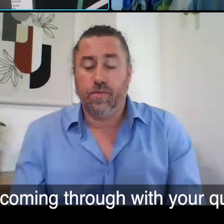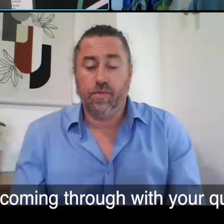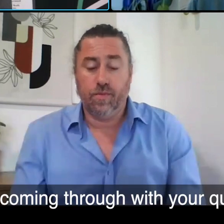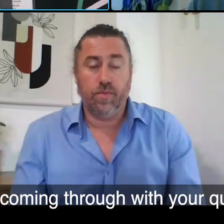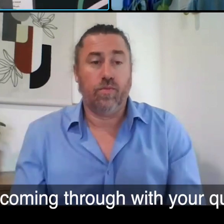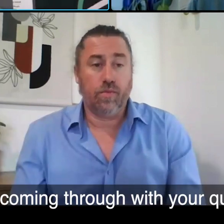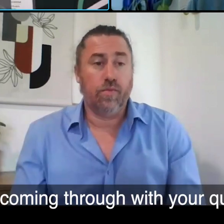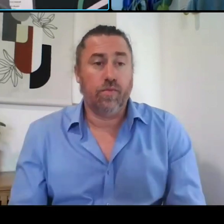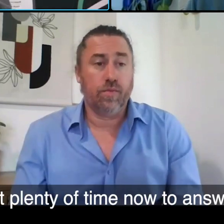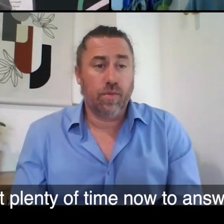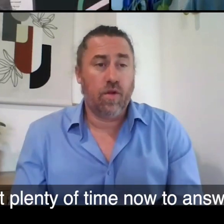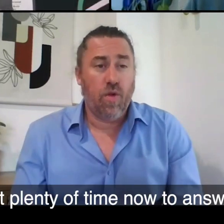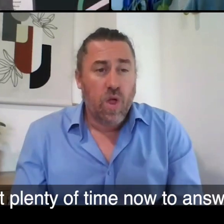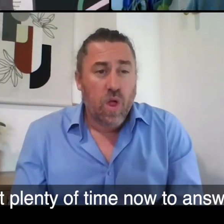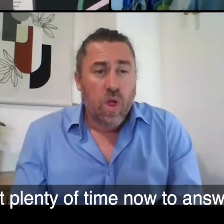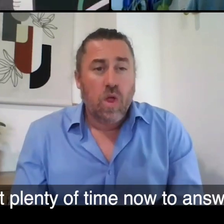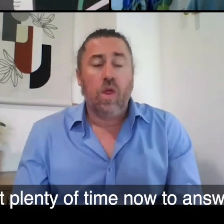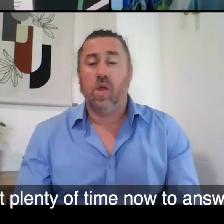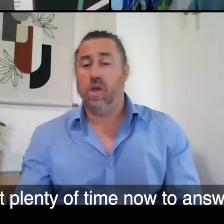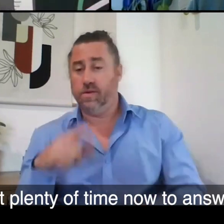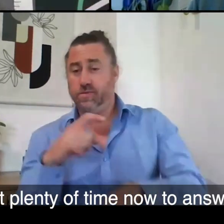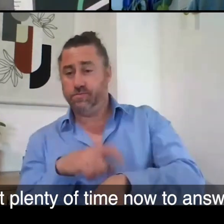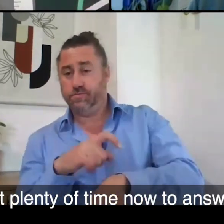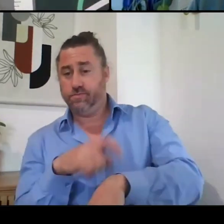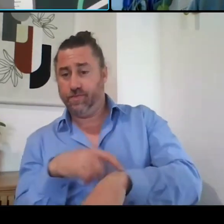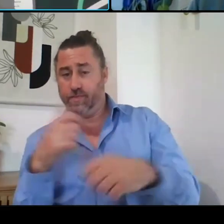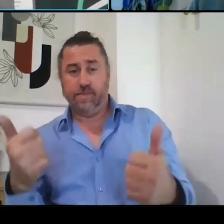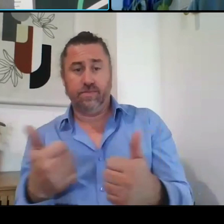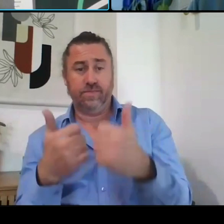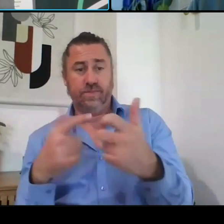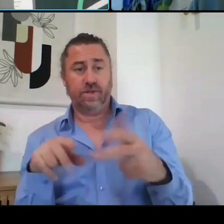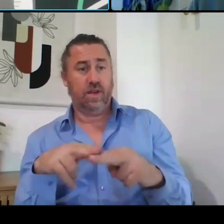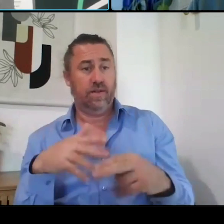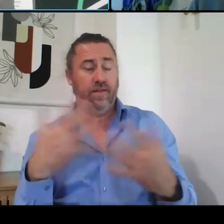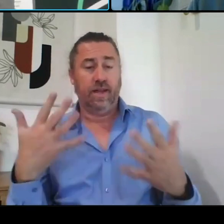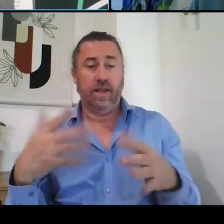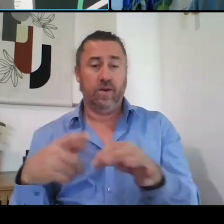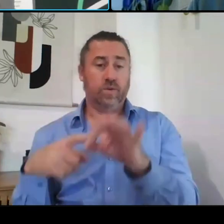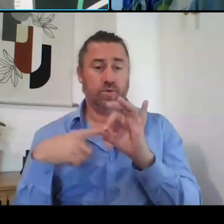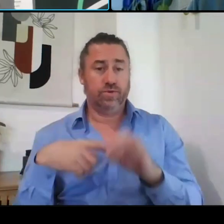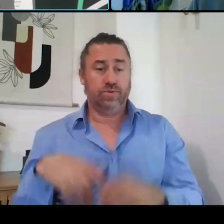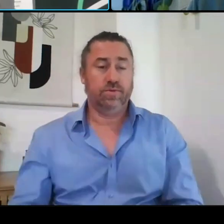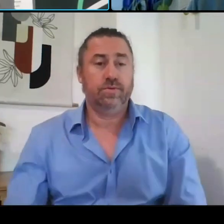So keep coming through with your questions. We've got plenty of time now to answer those.